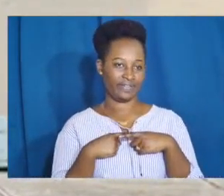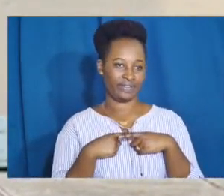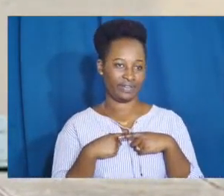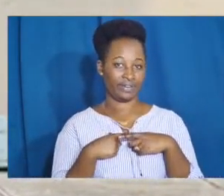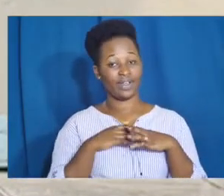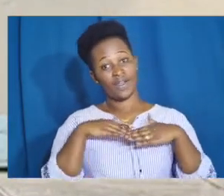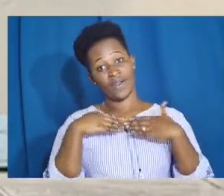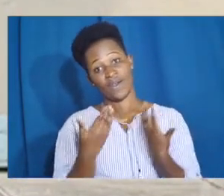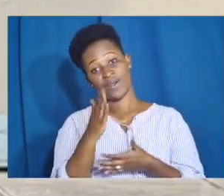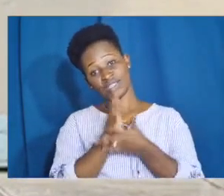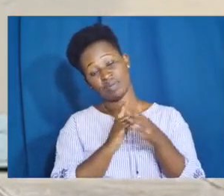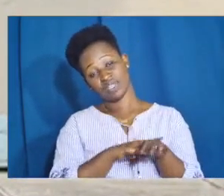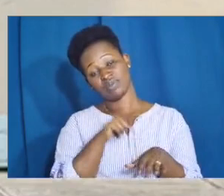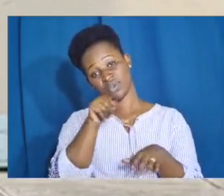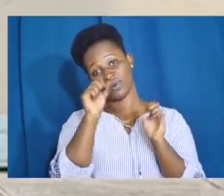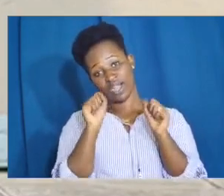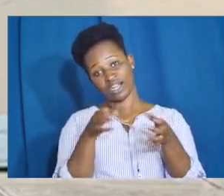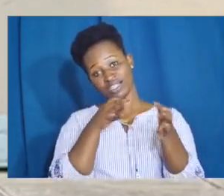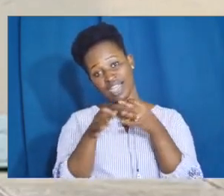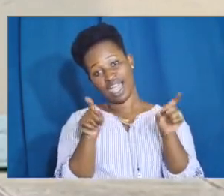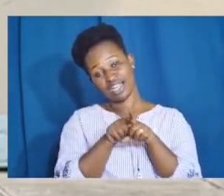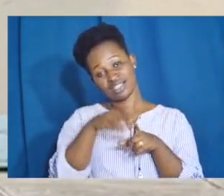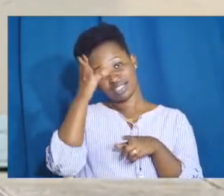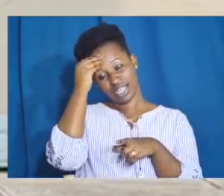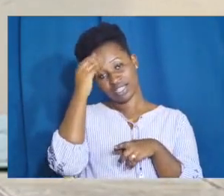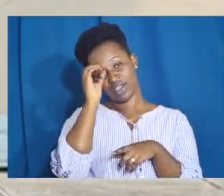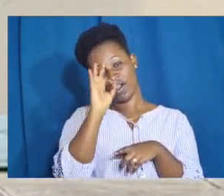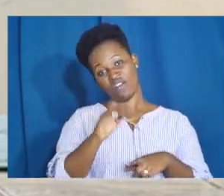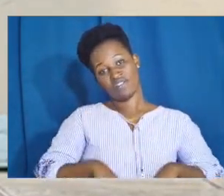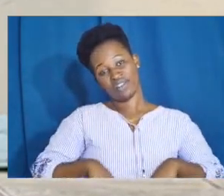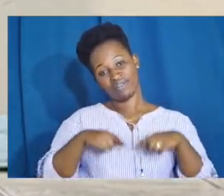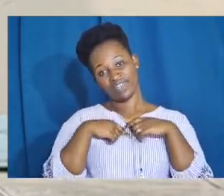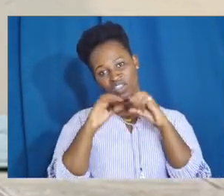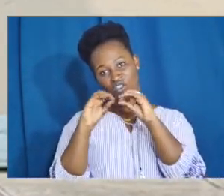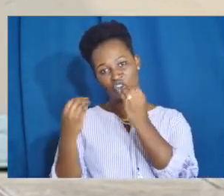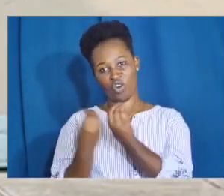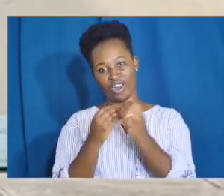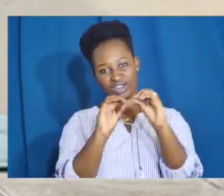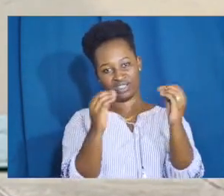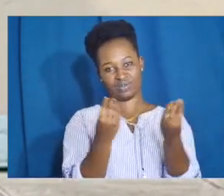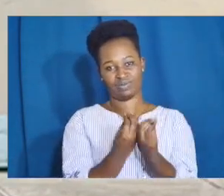Or sometimes you can define it as the study of living organisms.